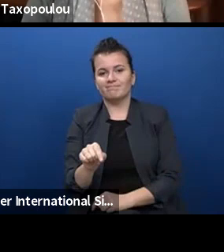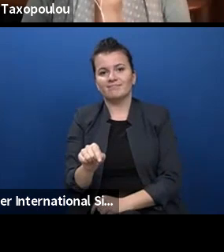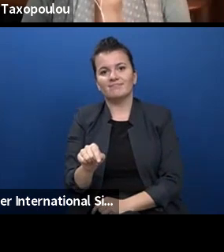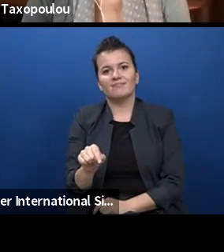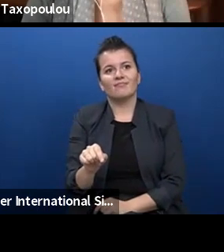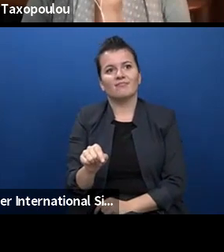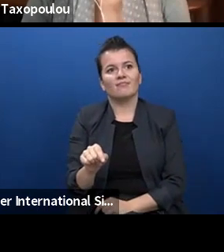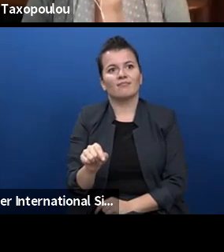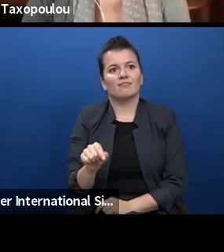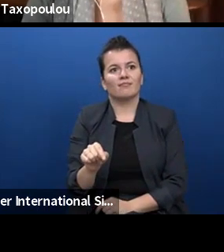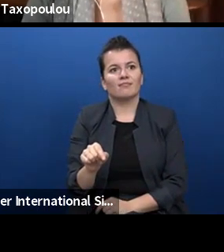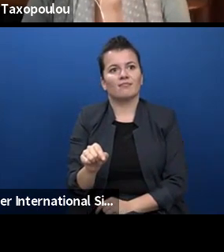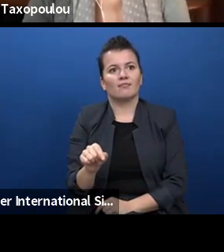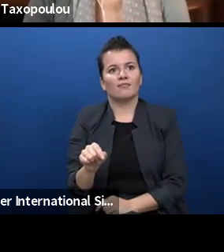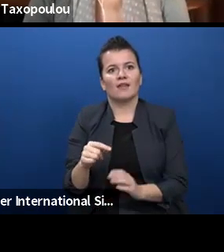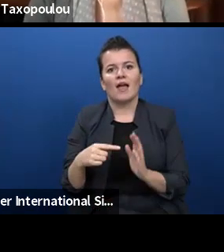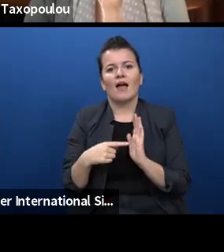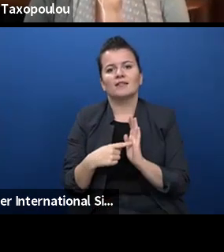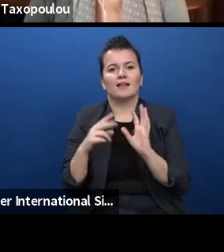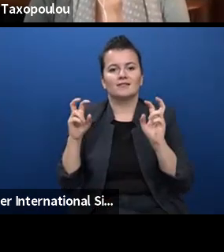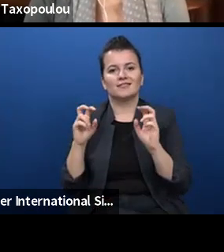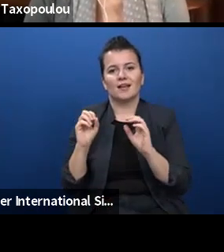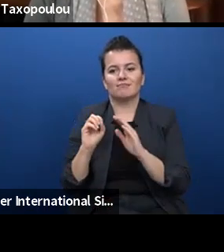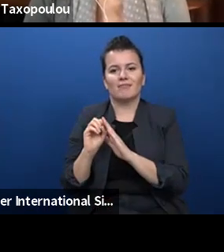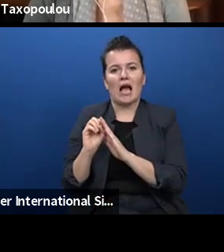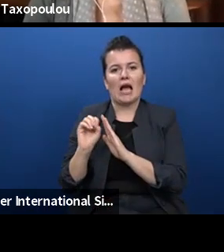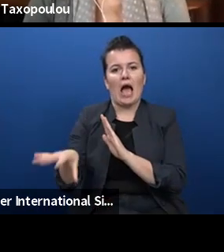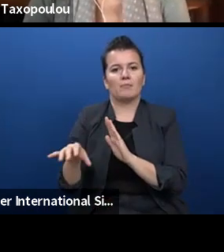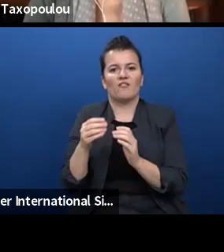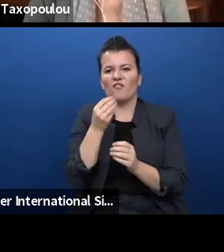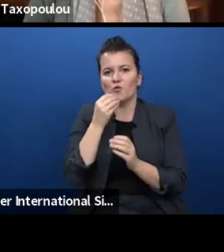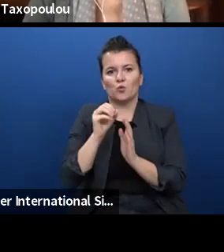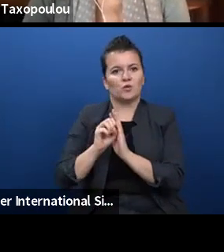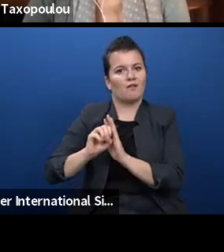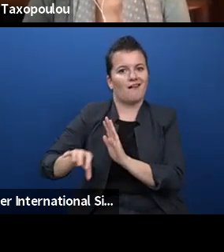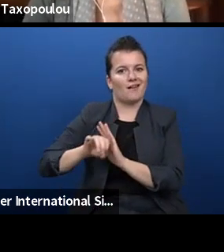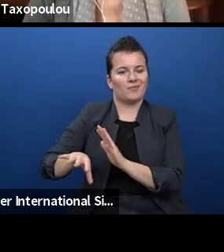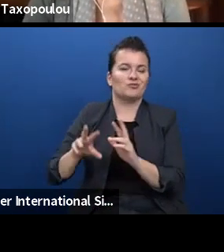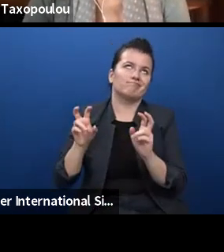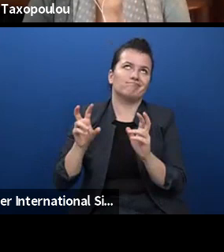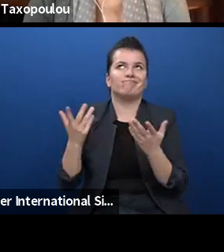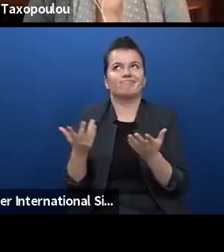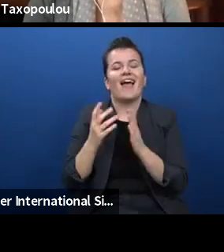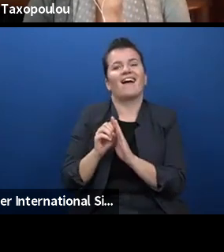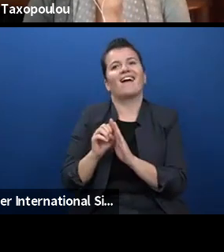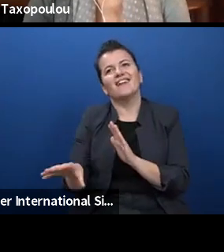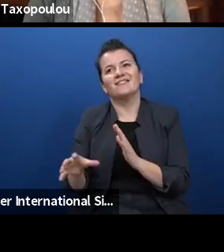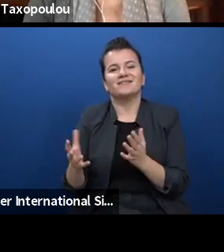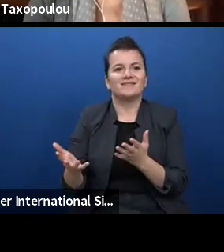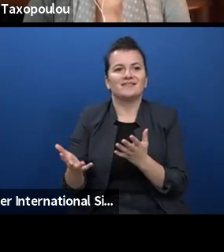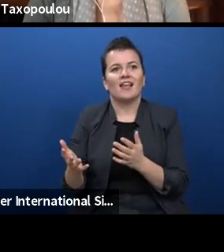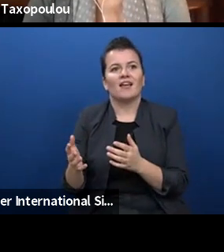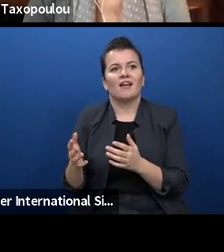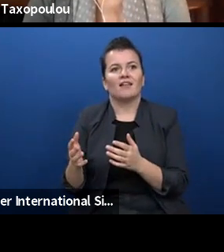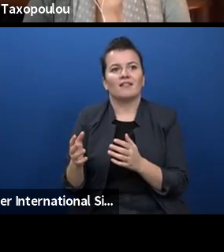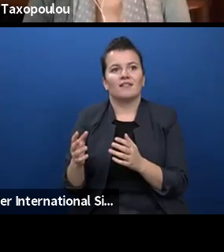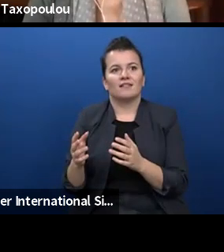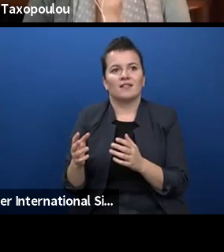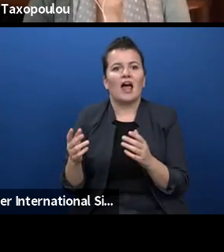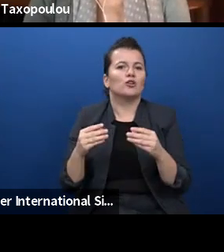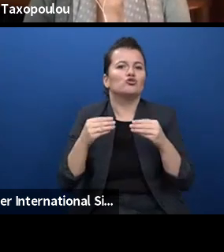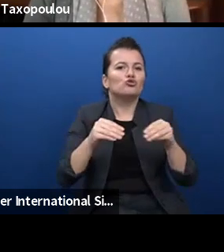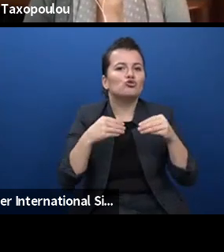the food, let's say food garbage, which is thrown out away from the, which is become a garbage from the shops,